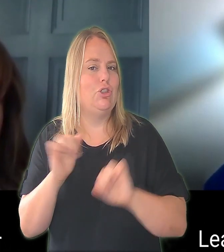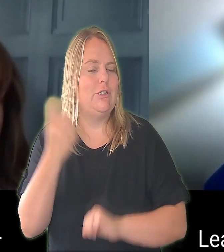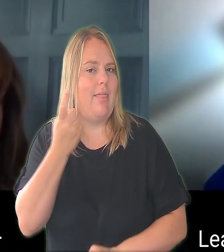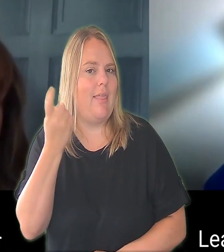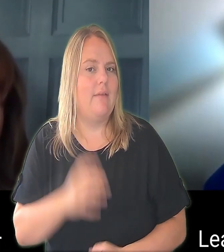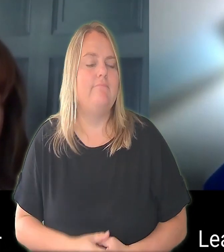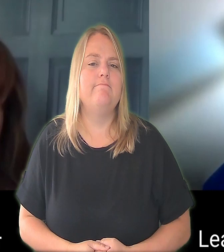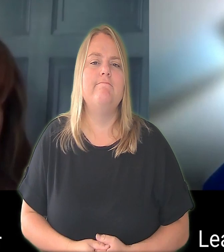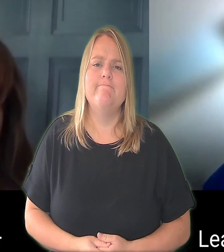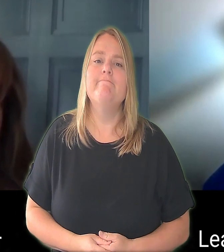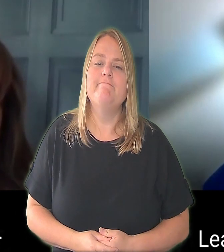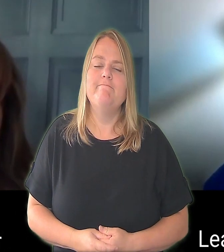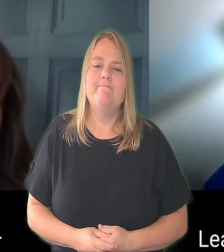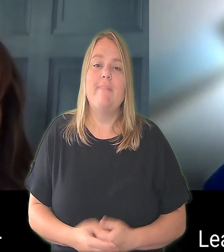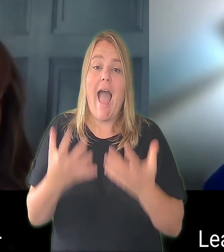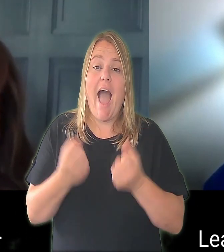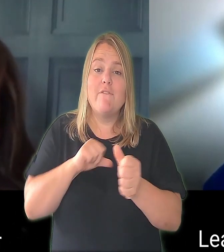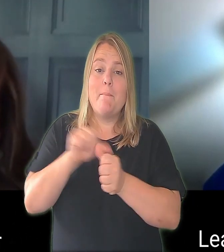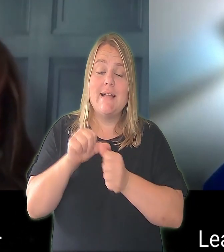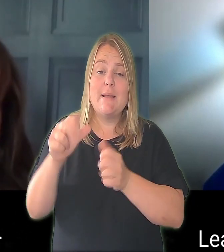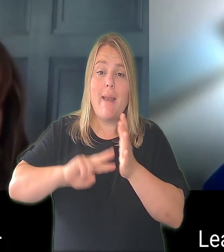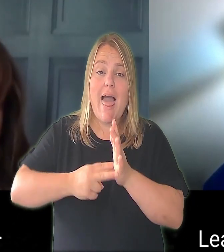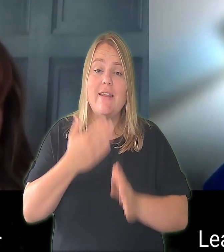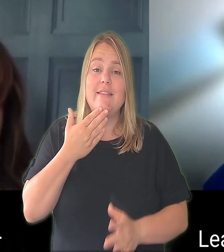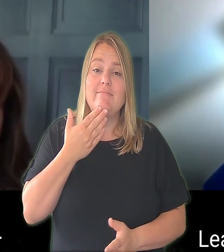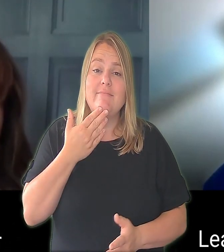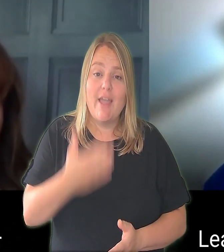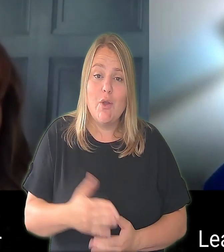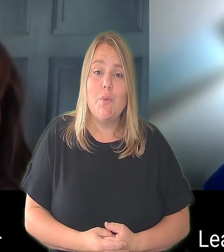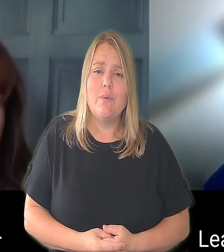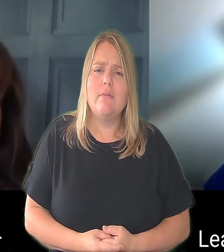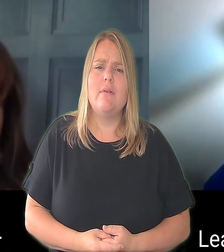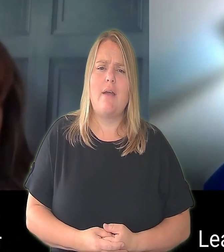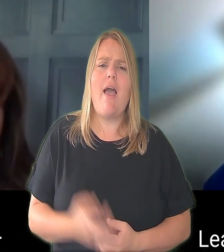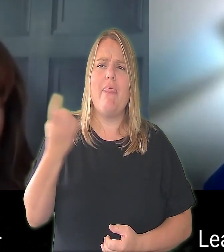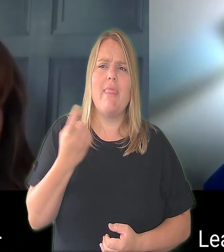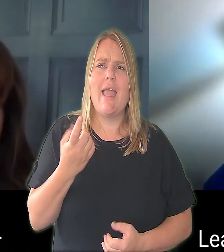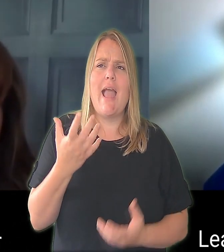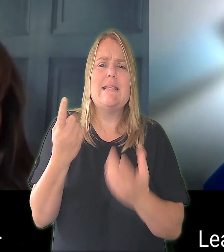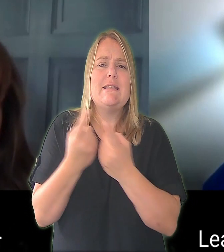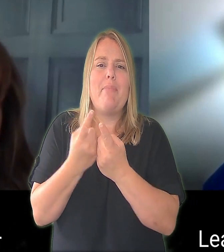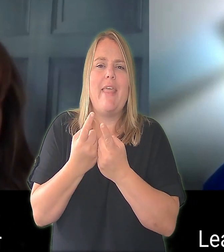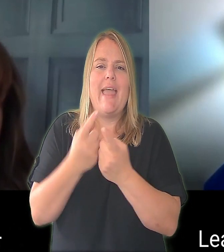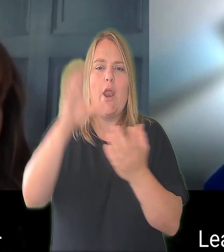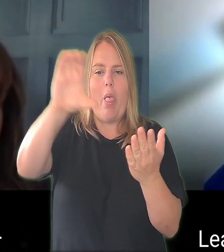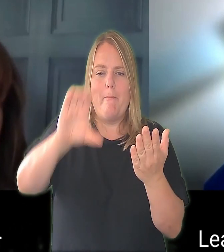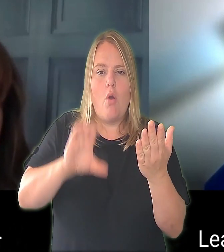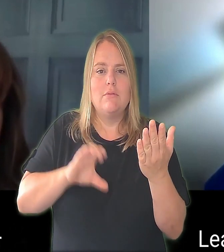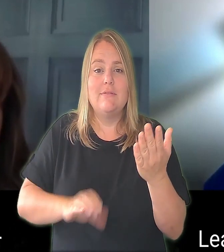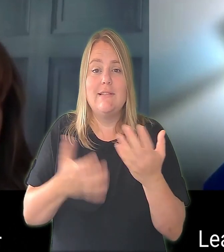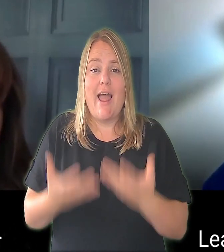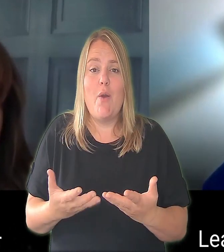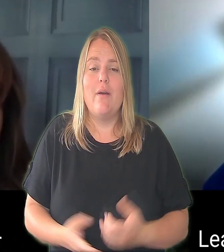too. So it's been really beneficial. I think I filled in every box of the form. Thanks so much for your time. No problem.